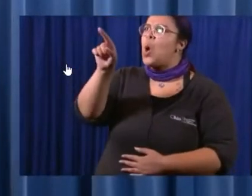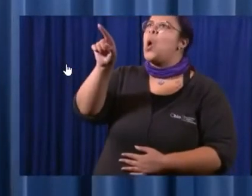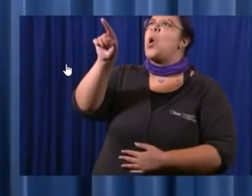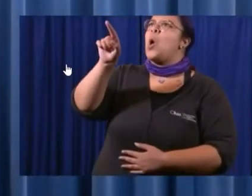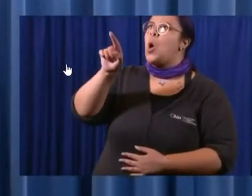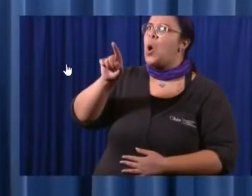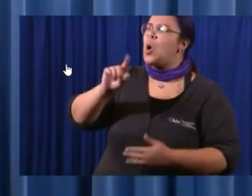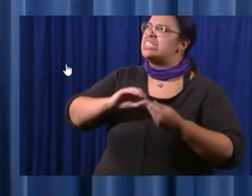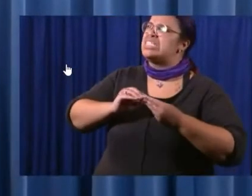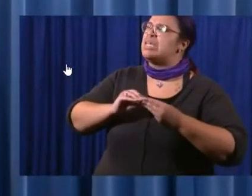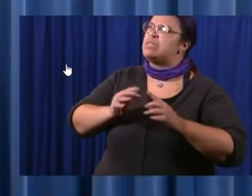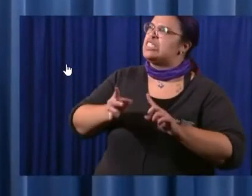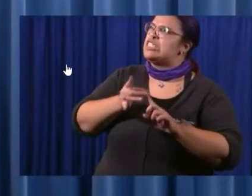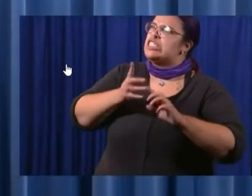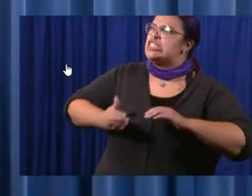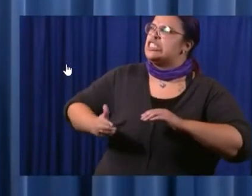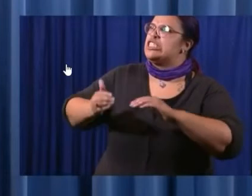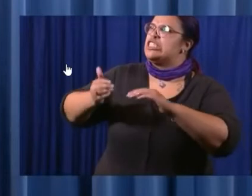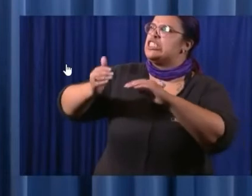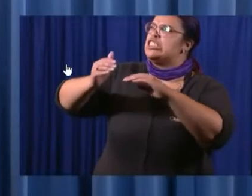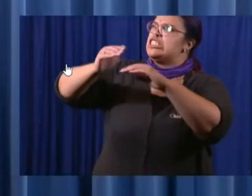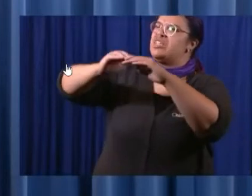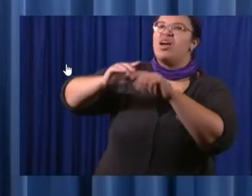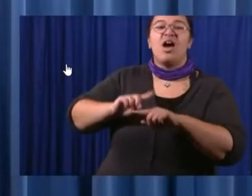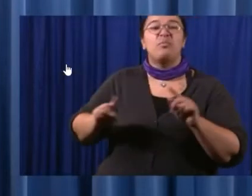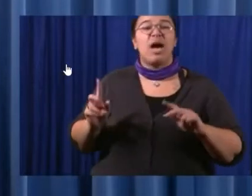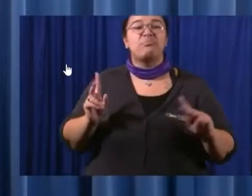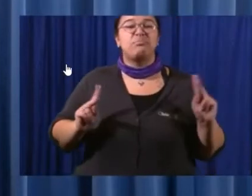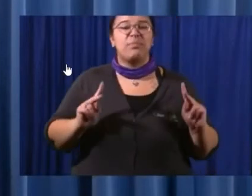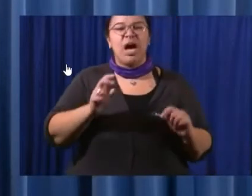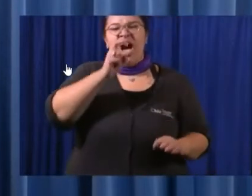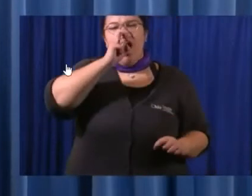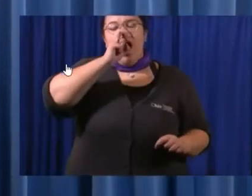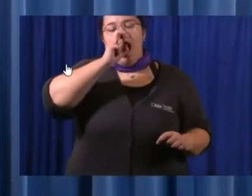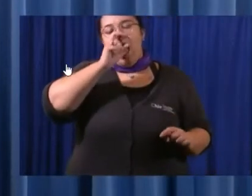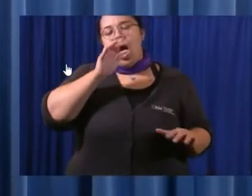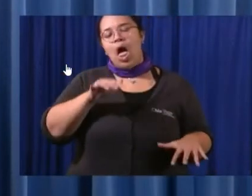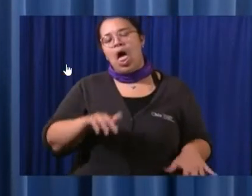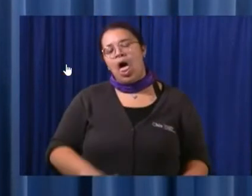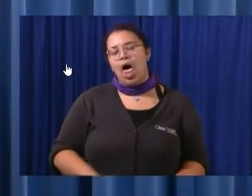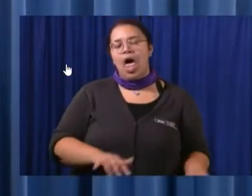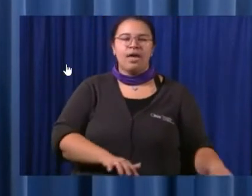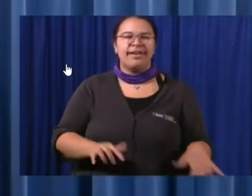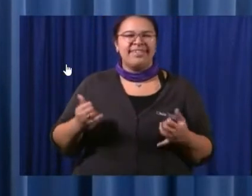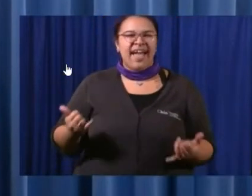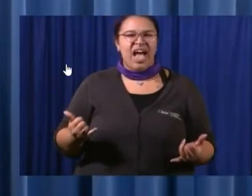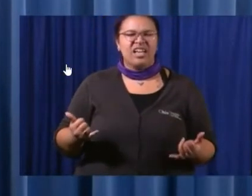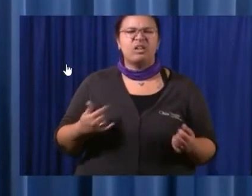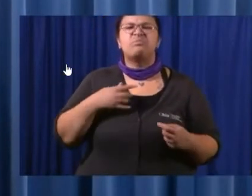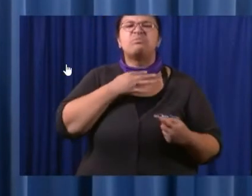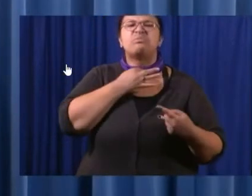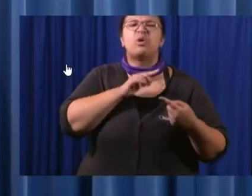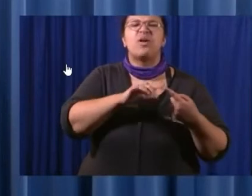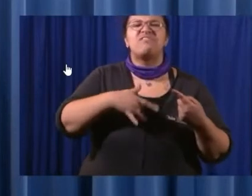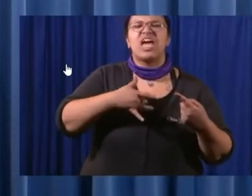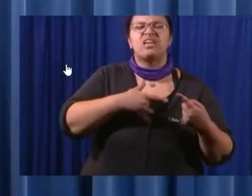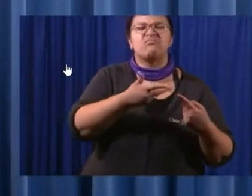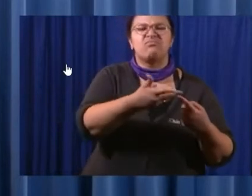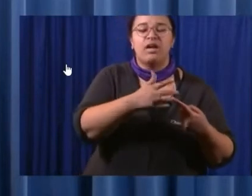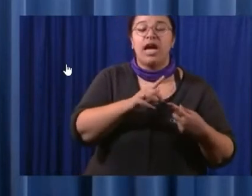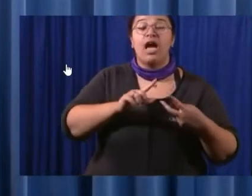and I'm wondering how frustrated you are about that. And when it comes to, mandatory face masks or